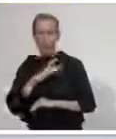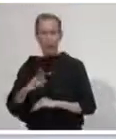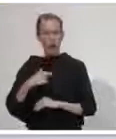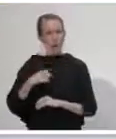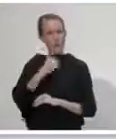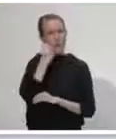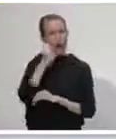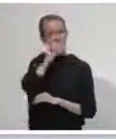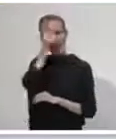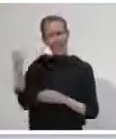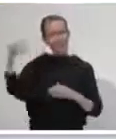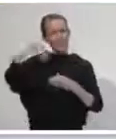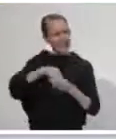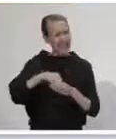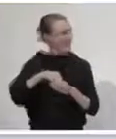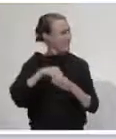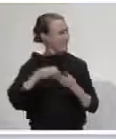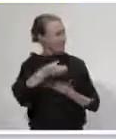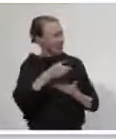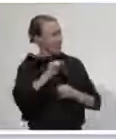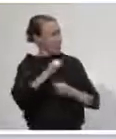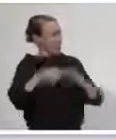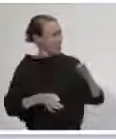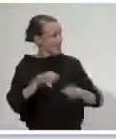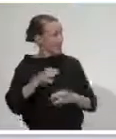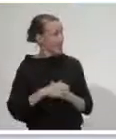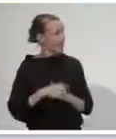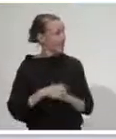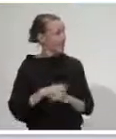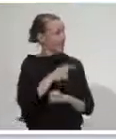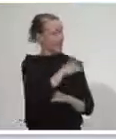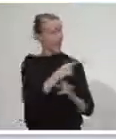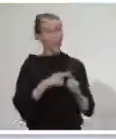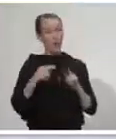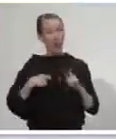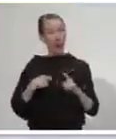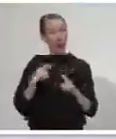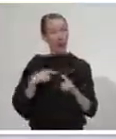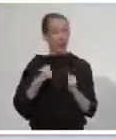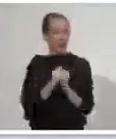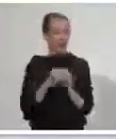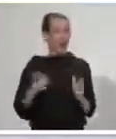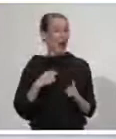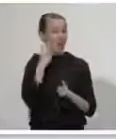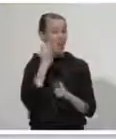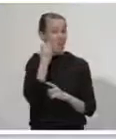expert there with you? I guess what I would dispute is that that voice hasn't been present. Right, thank you.